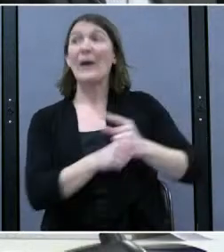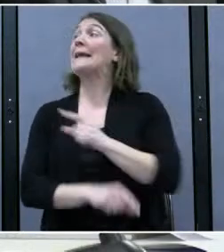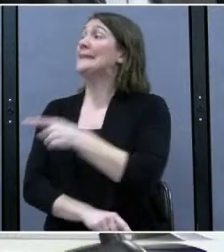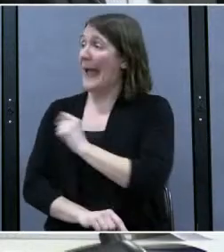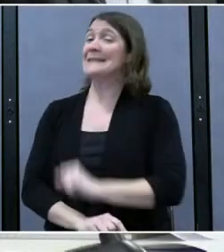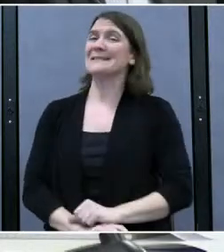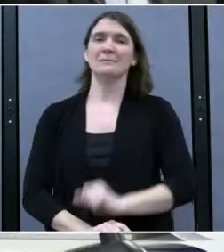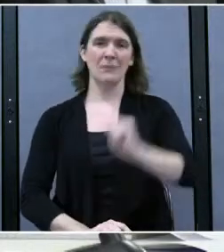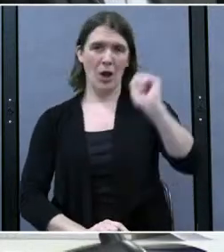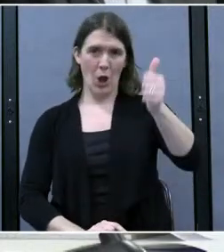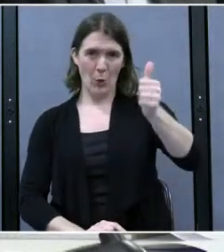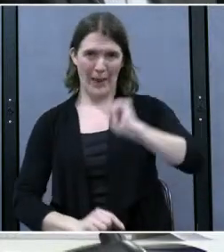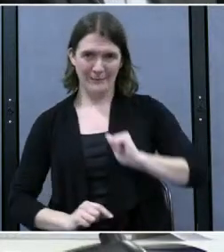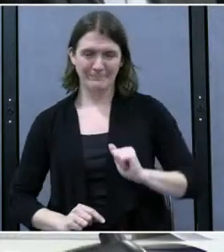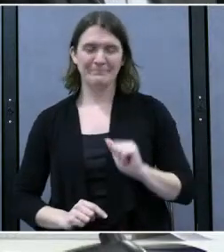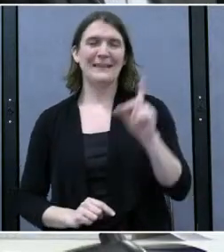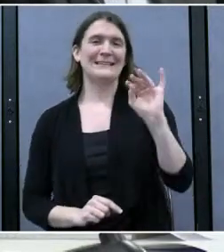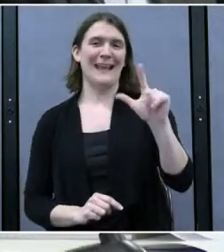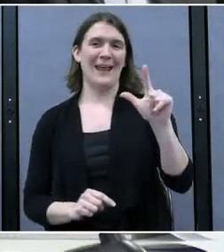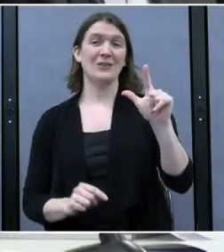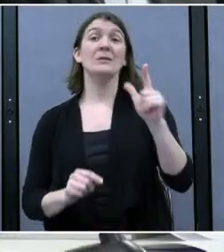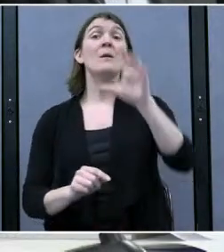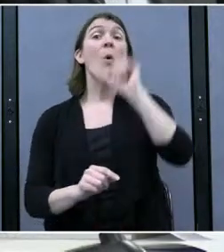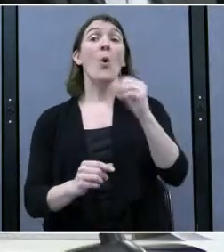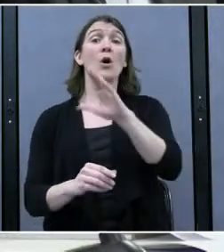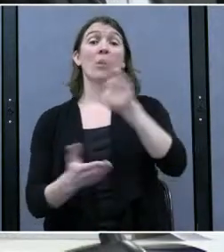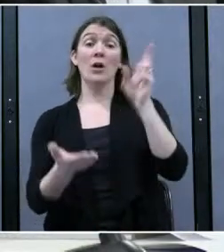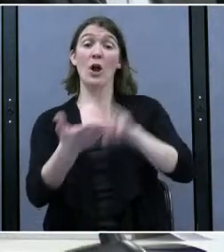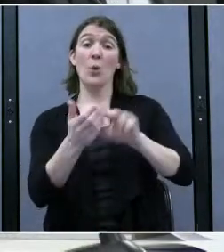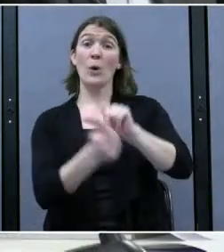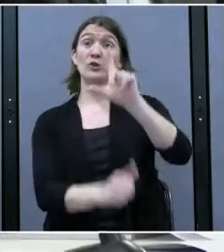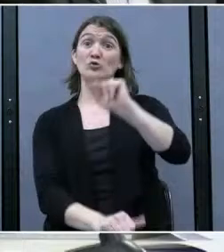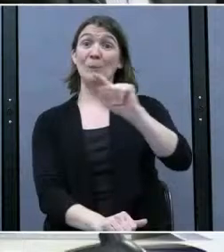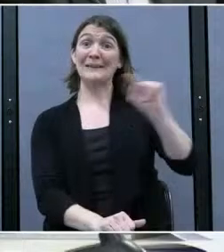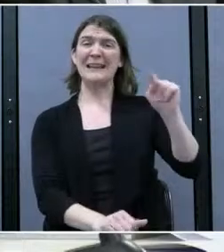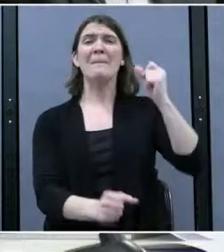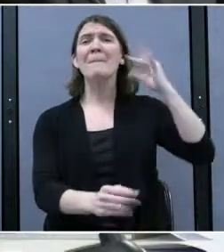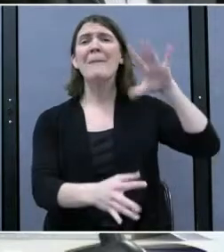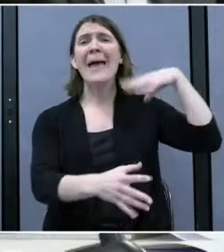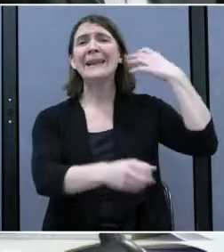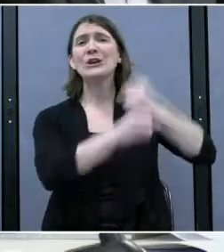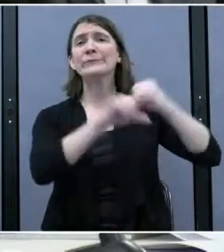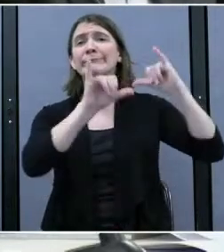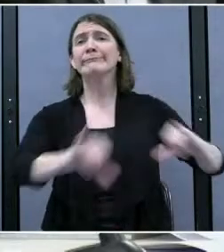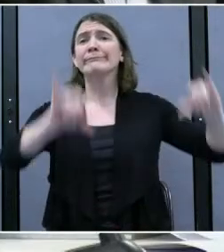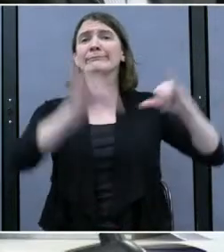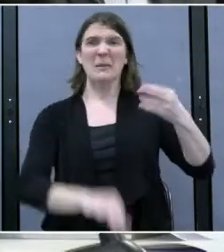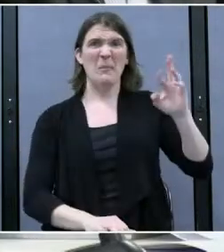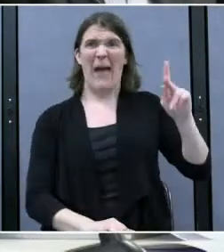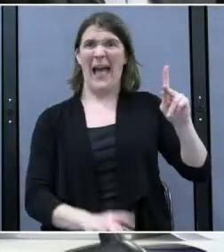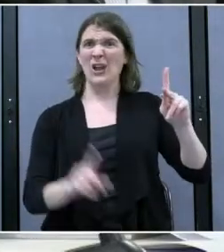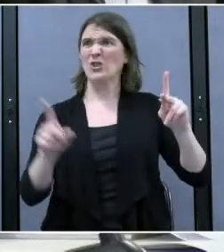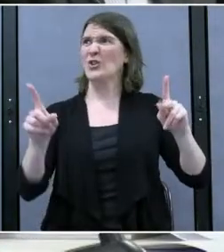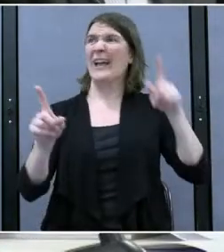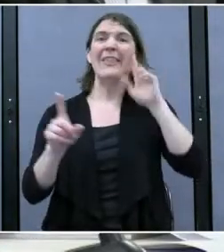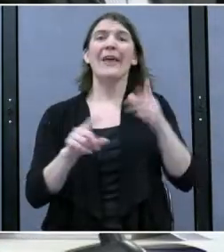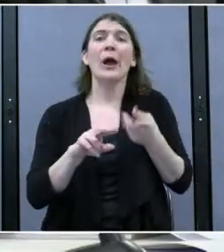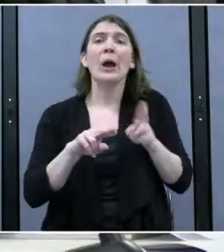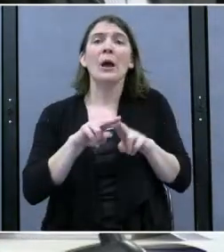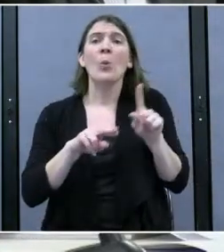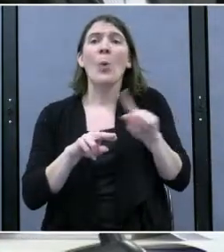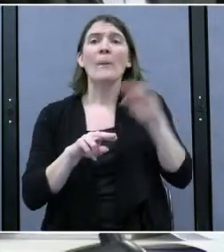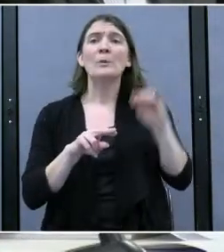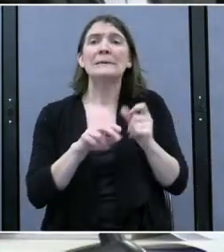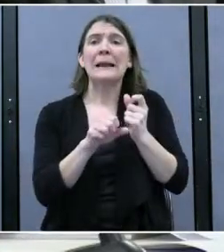Yes. Okay, so our old contract with Triple T that we had for many years, I think, Patrick, it went up 1% each